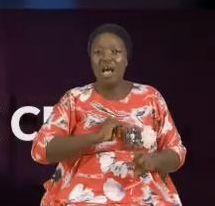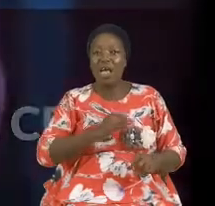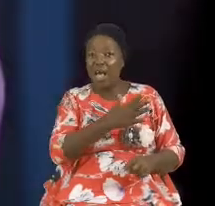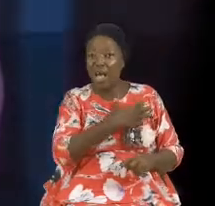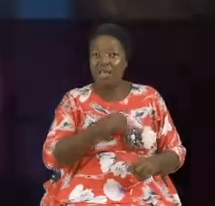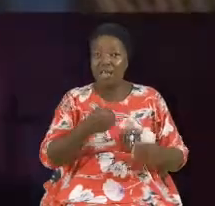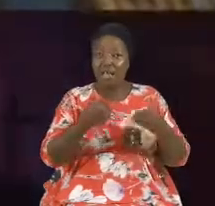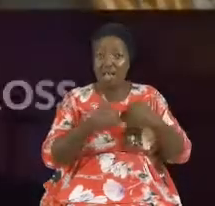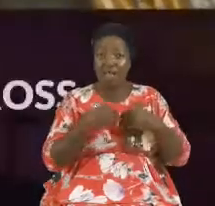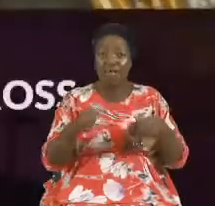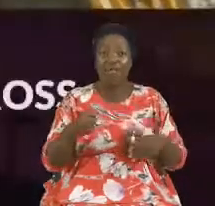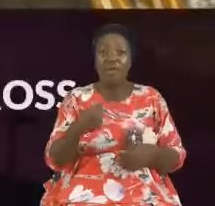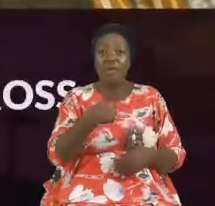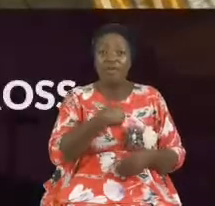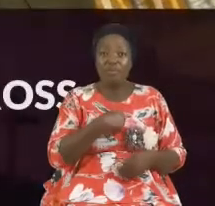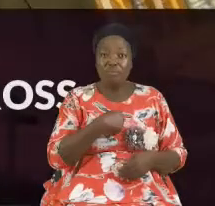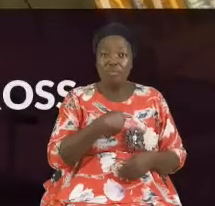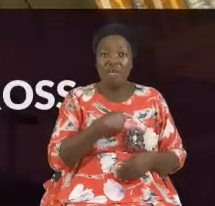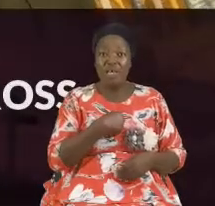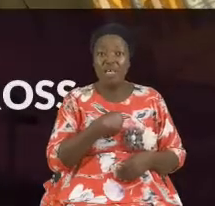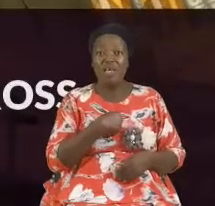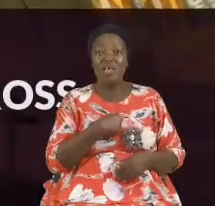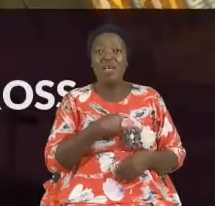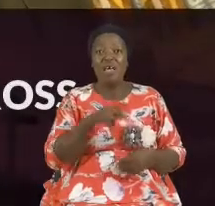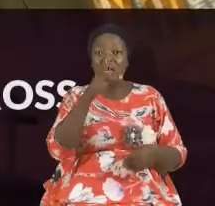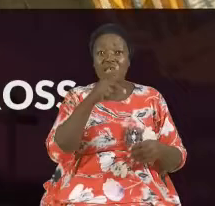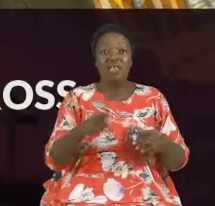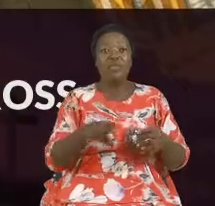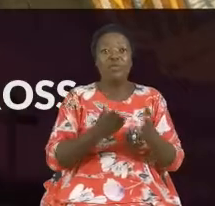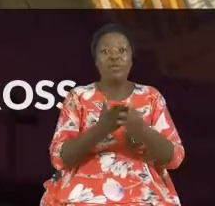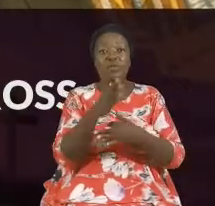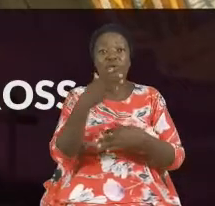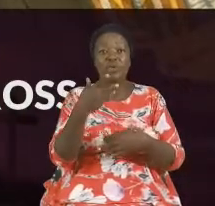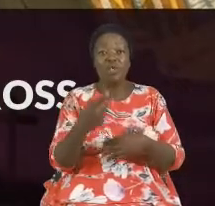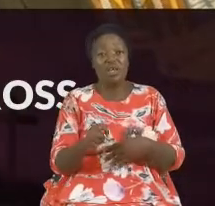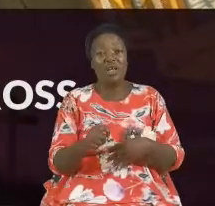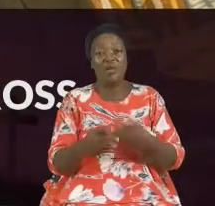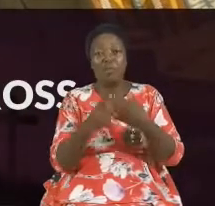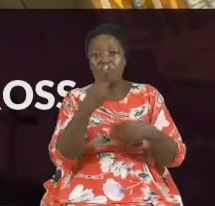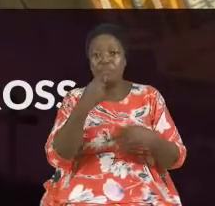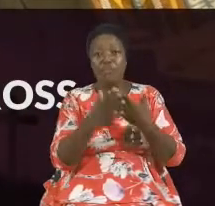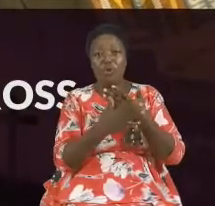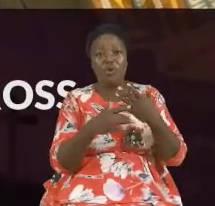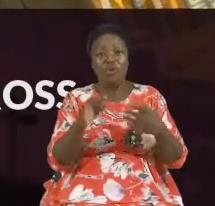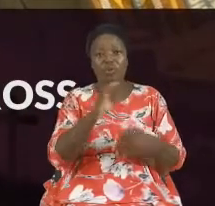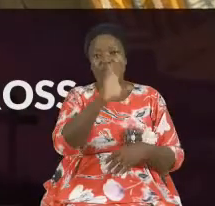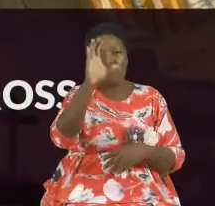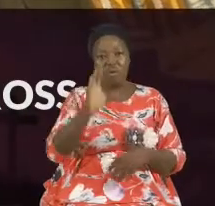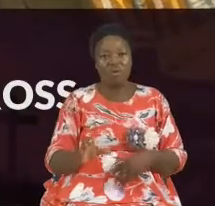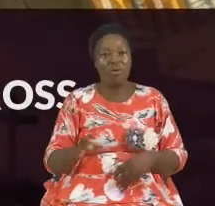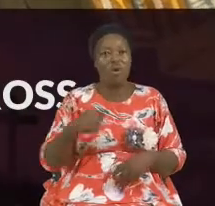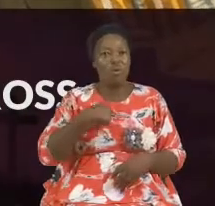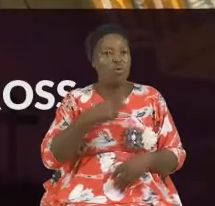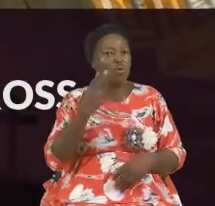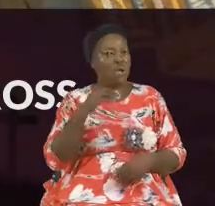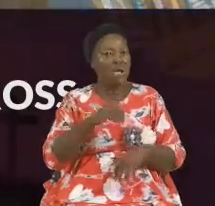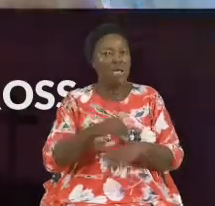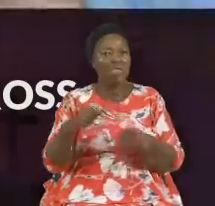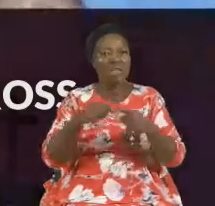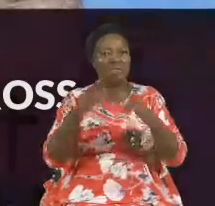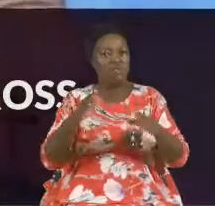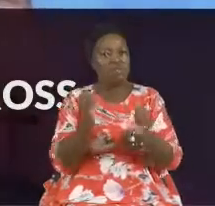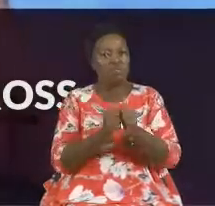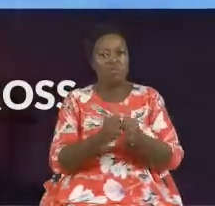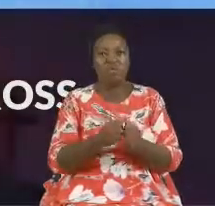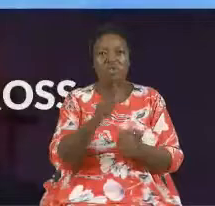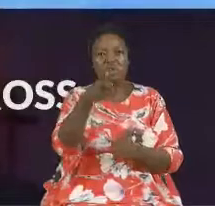from verse 20. It says, and having made peace through the blood of his cross, we